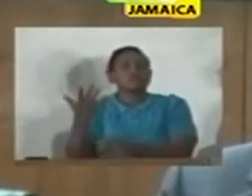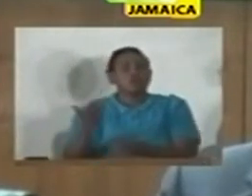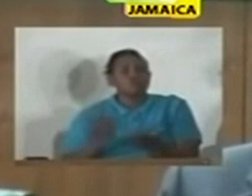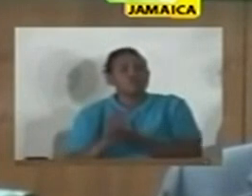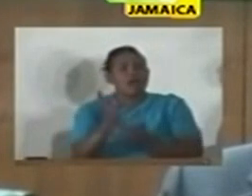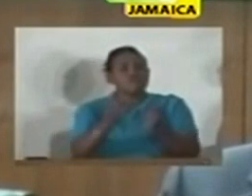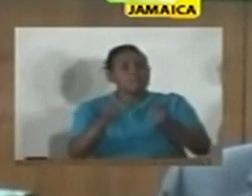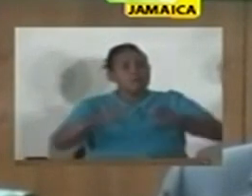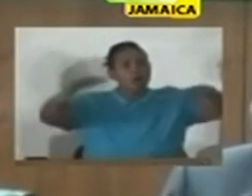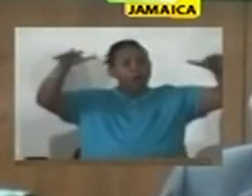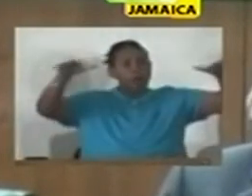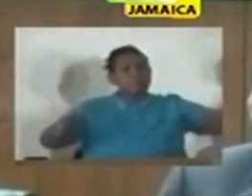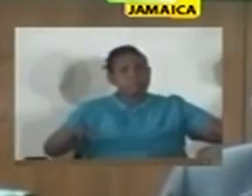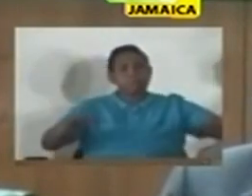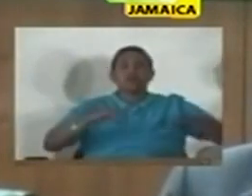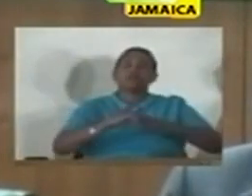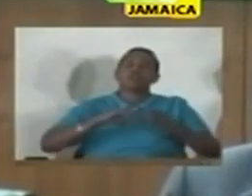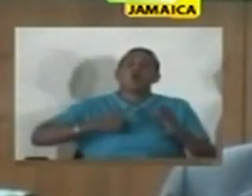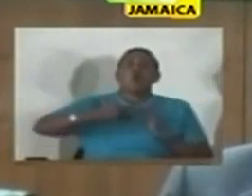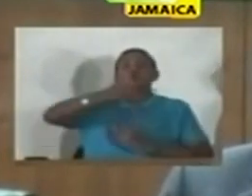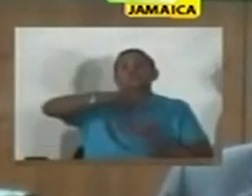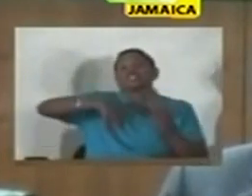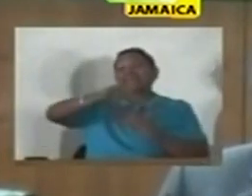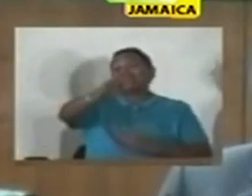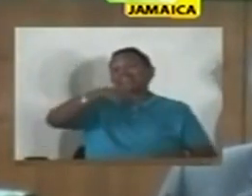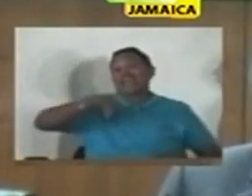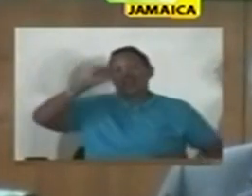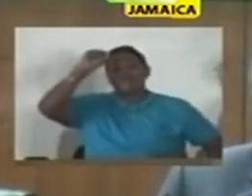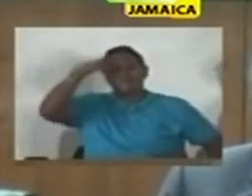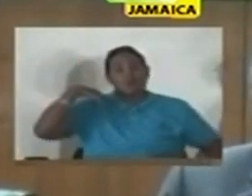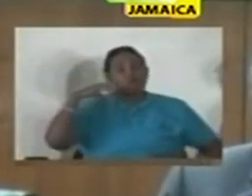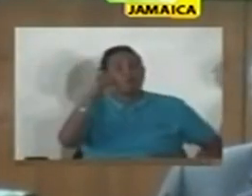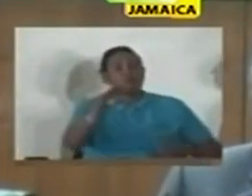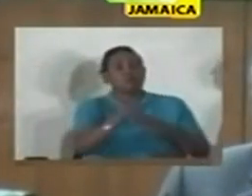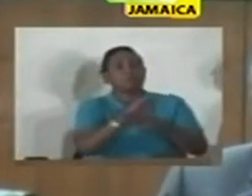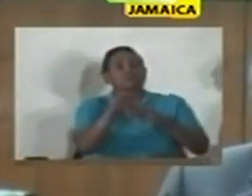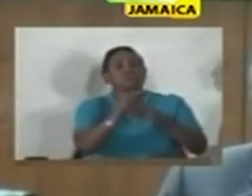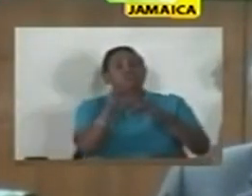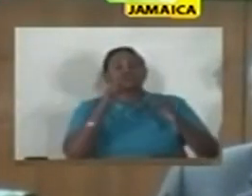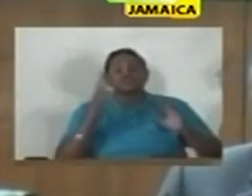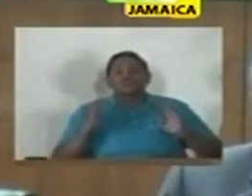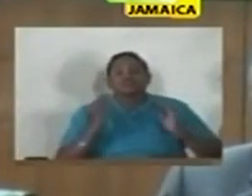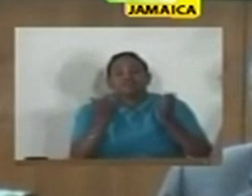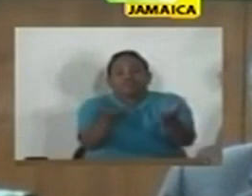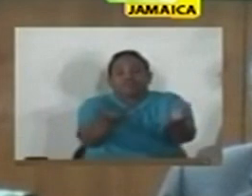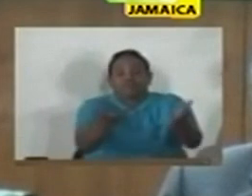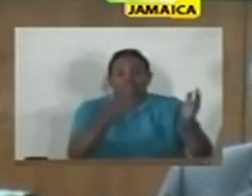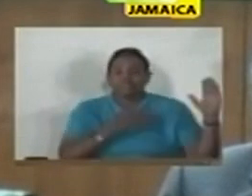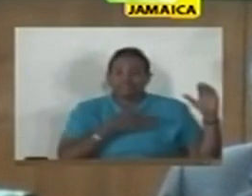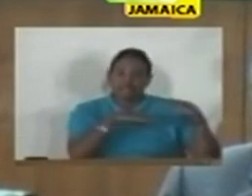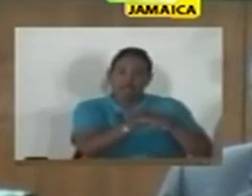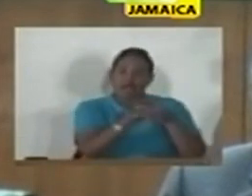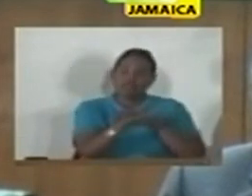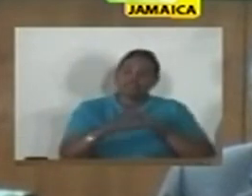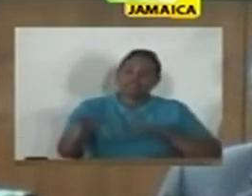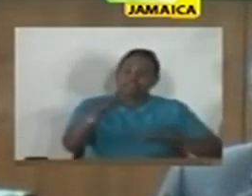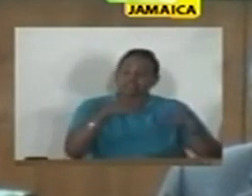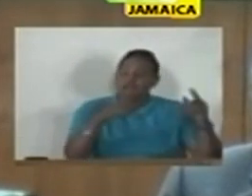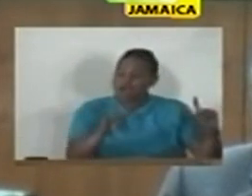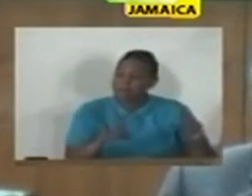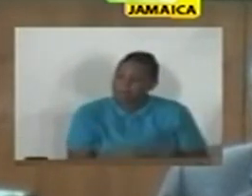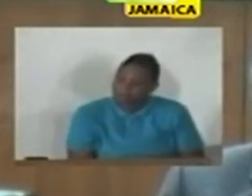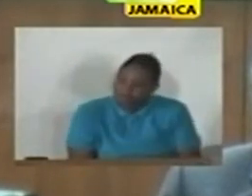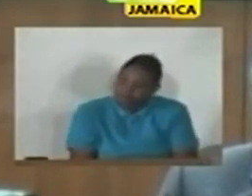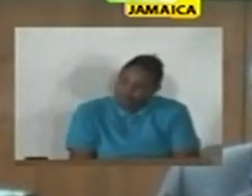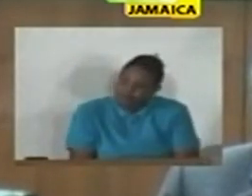place in our society. Need I remind you that we are putting the ministry in the palms of our citizens' hands. Mr.